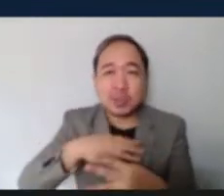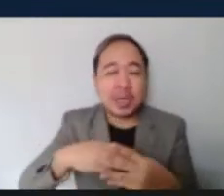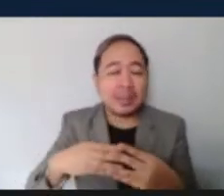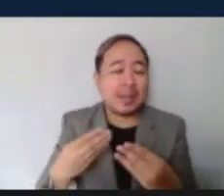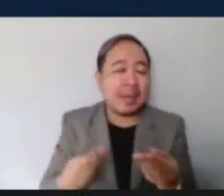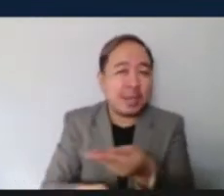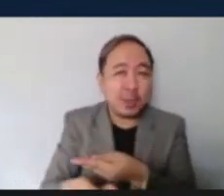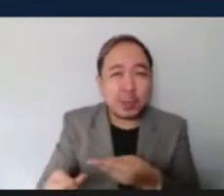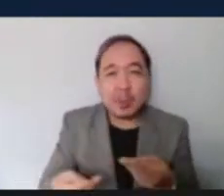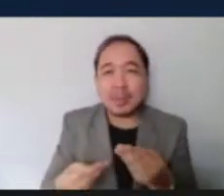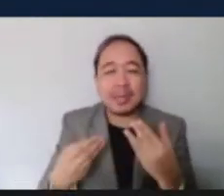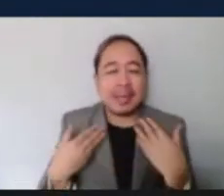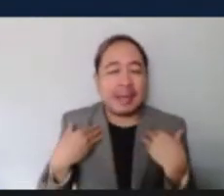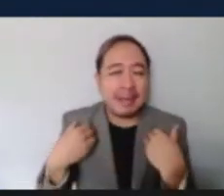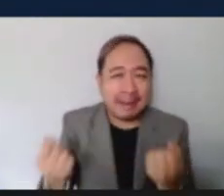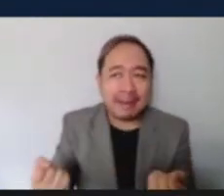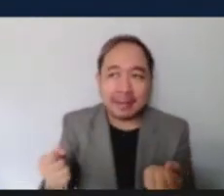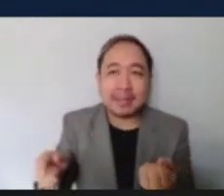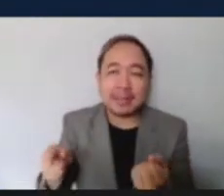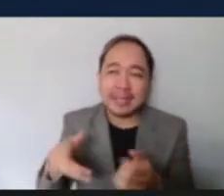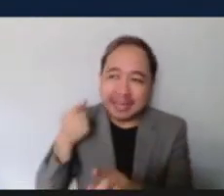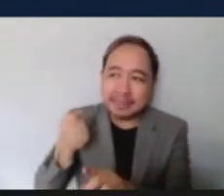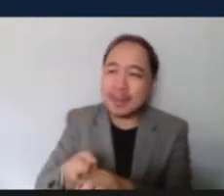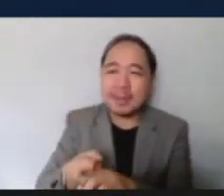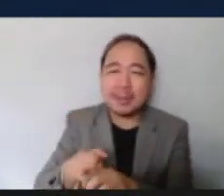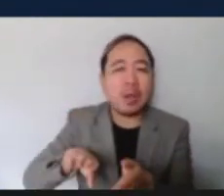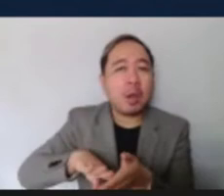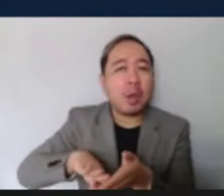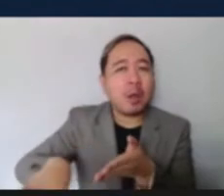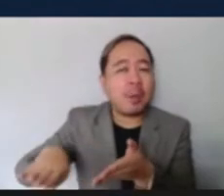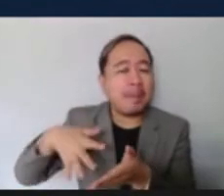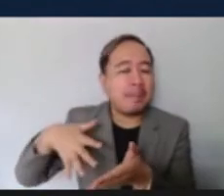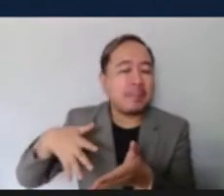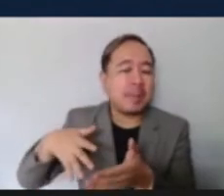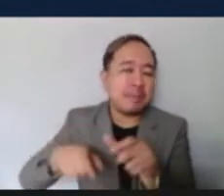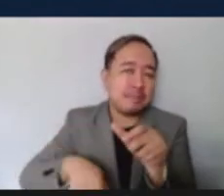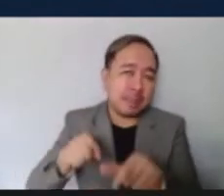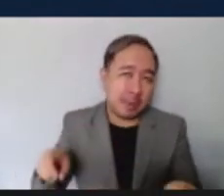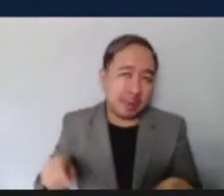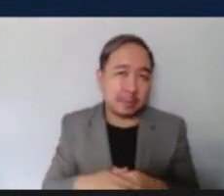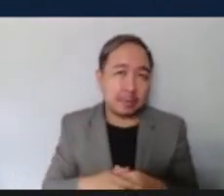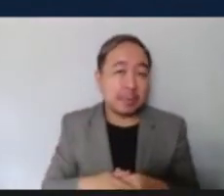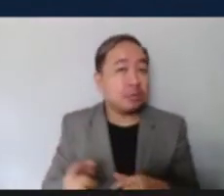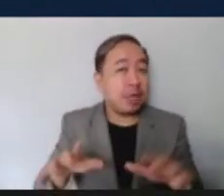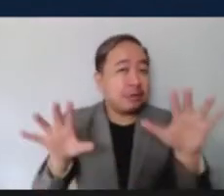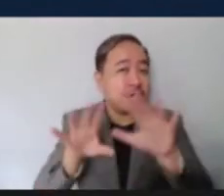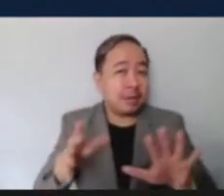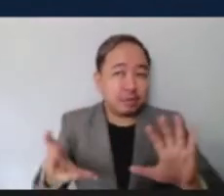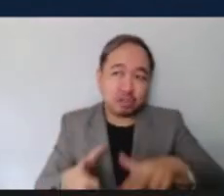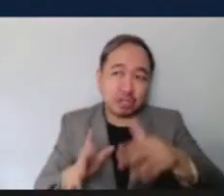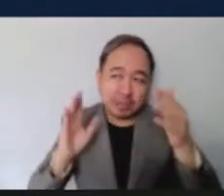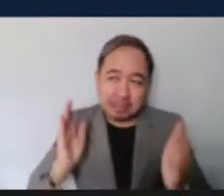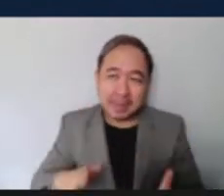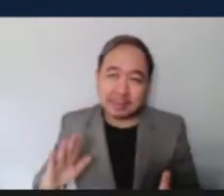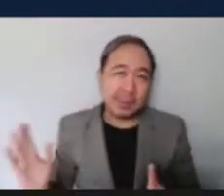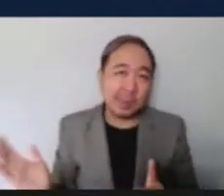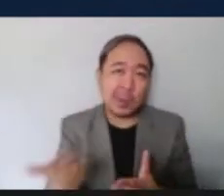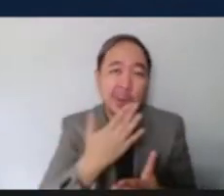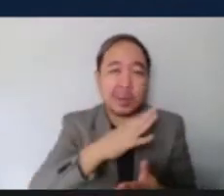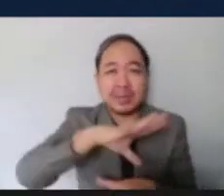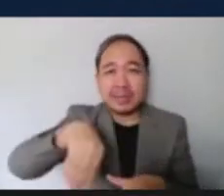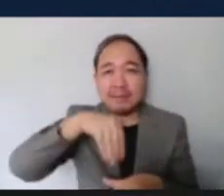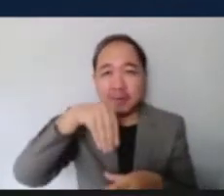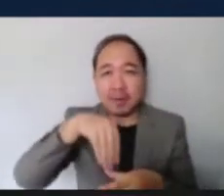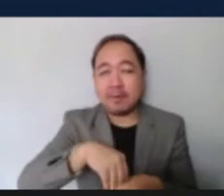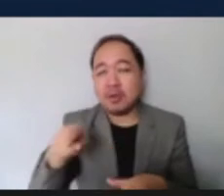is falling most heavily on already marginalized people climate action requires whole of society approach and member states must be willing to develop